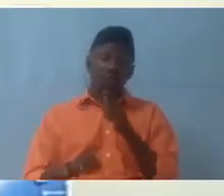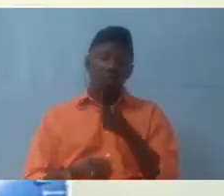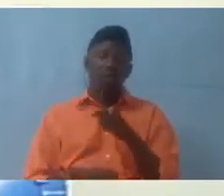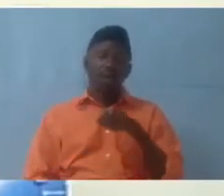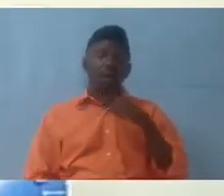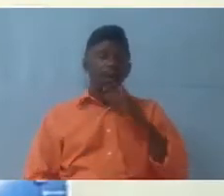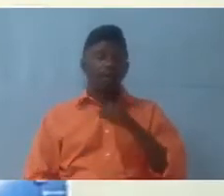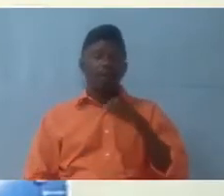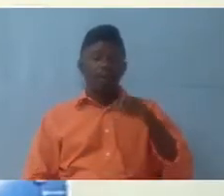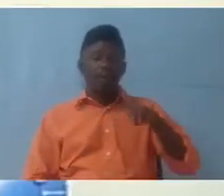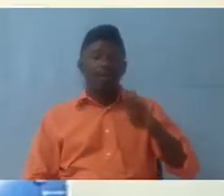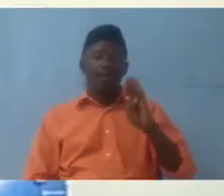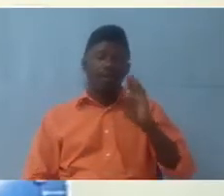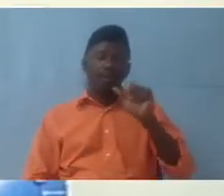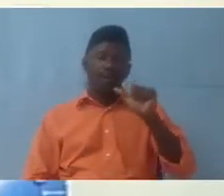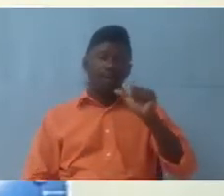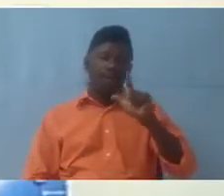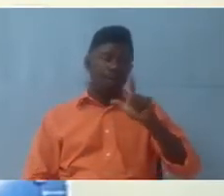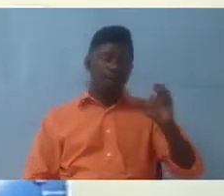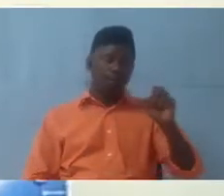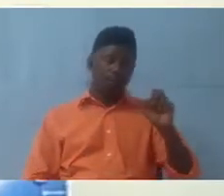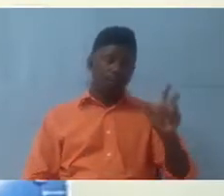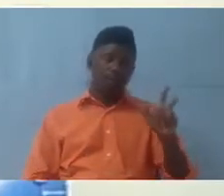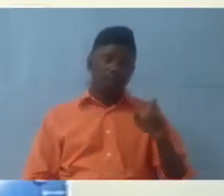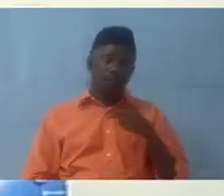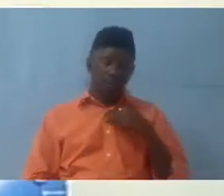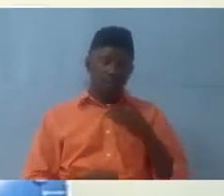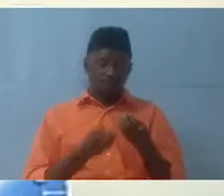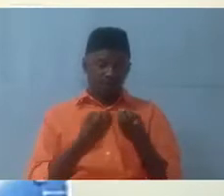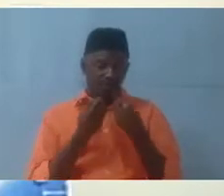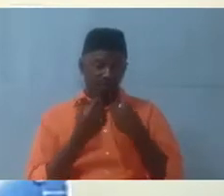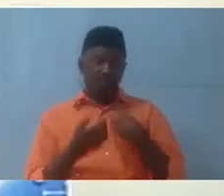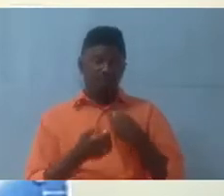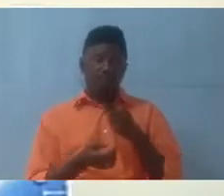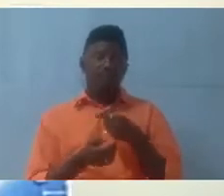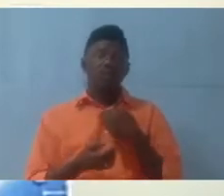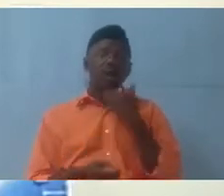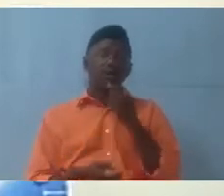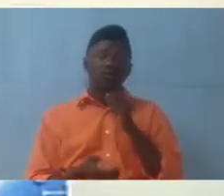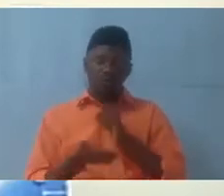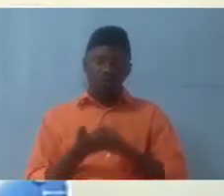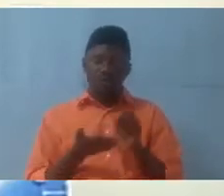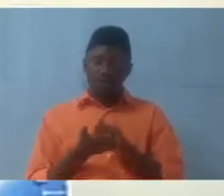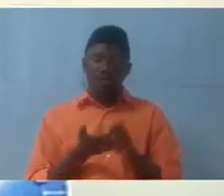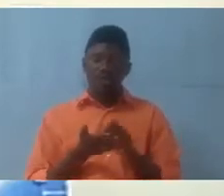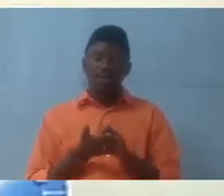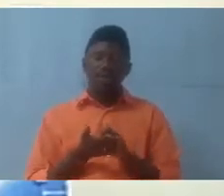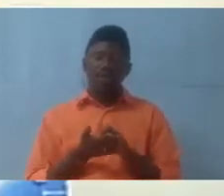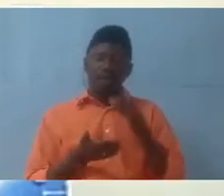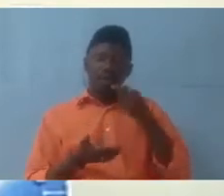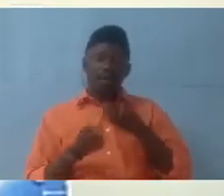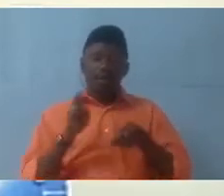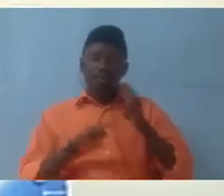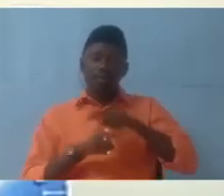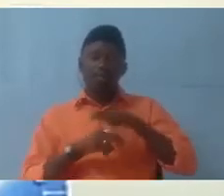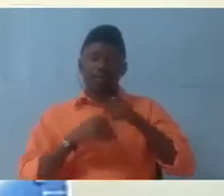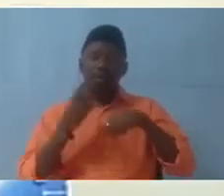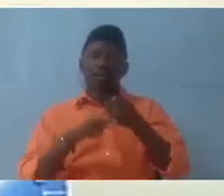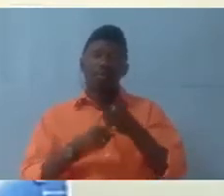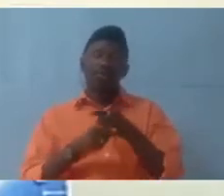At some point, he also informed me that he was asked to write a report